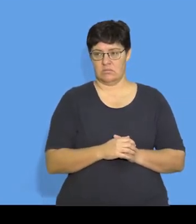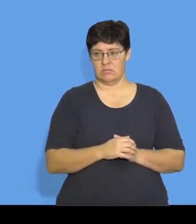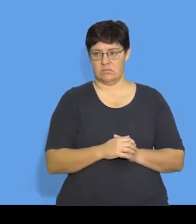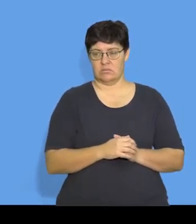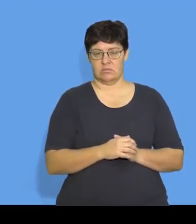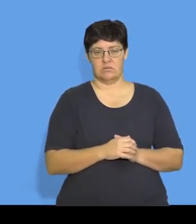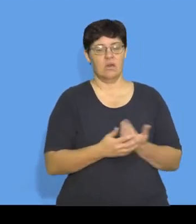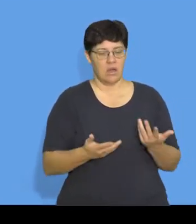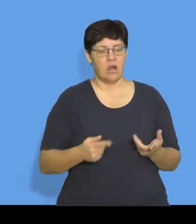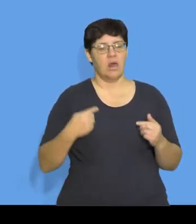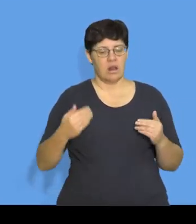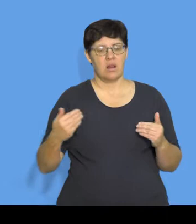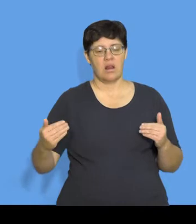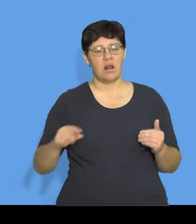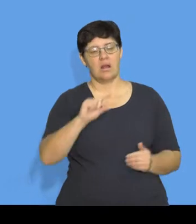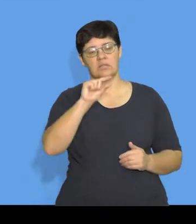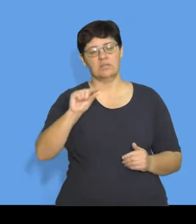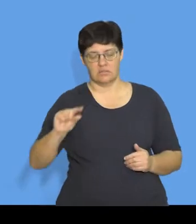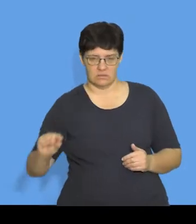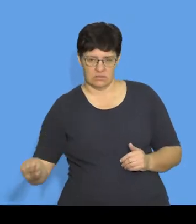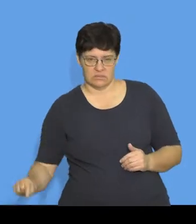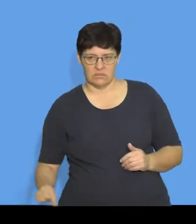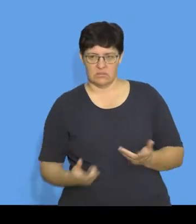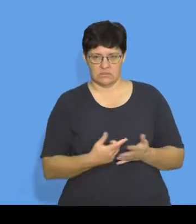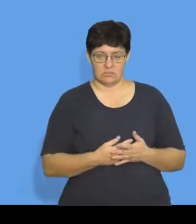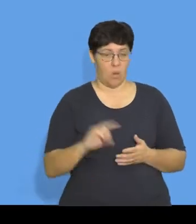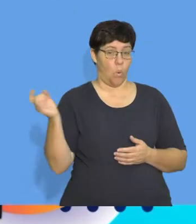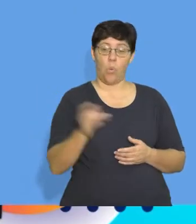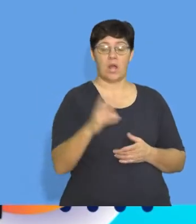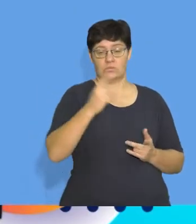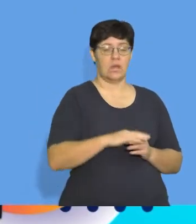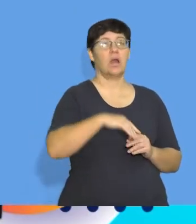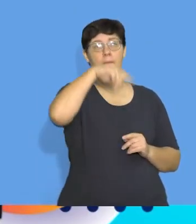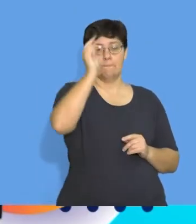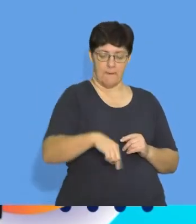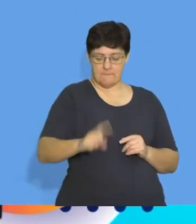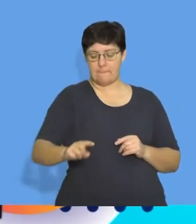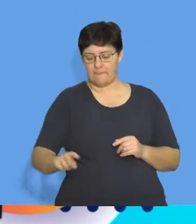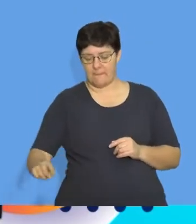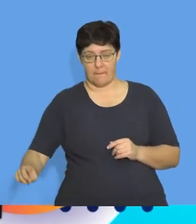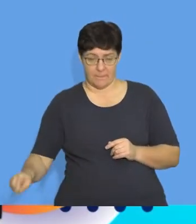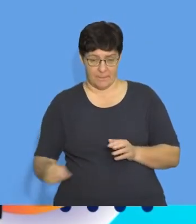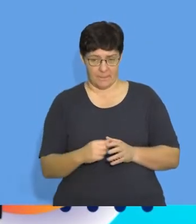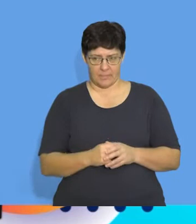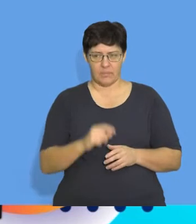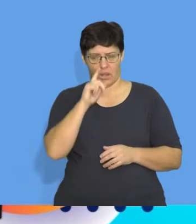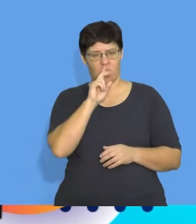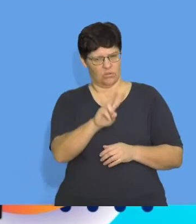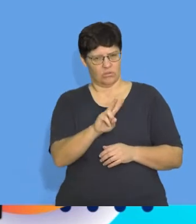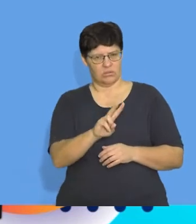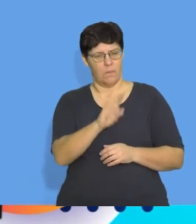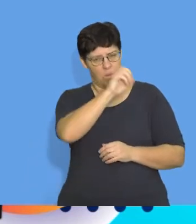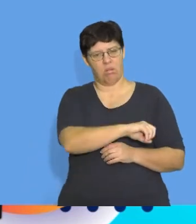And we could carry on forever because we all know balls don't just bounce once or twice. And if you look at that, it looks like a bouncing